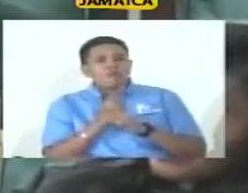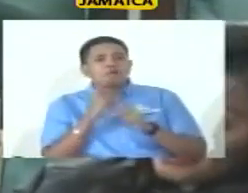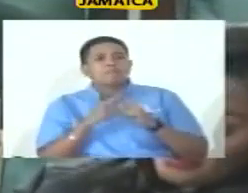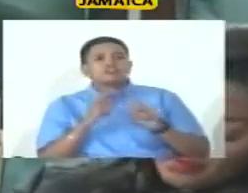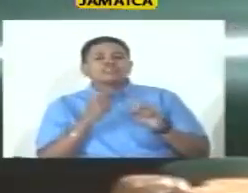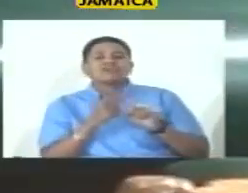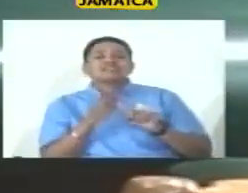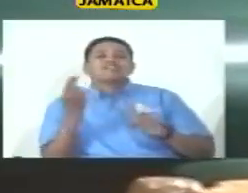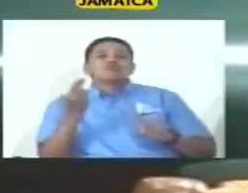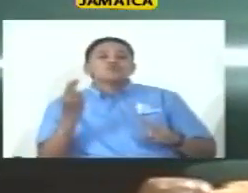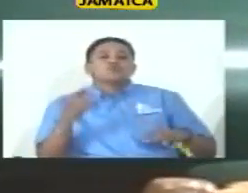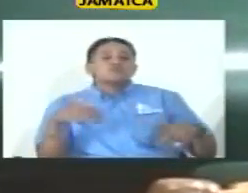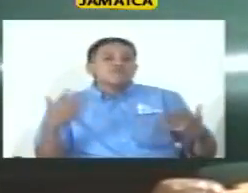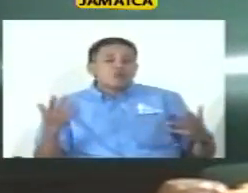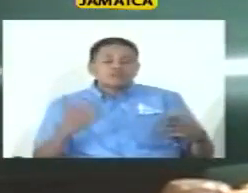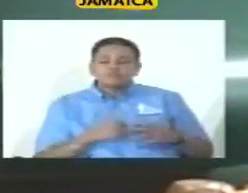use